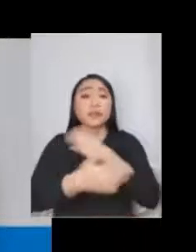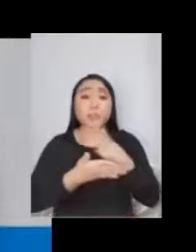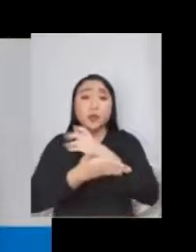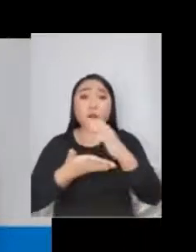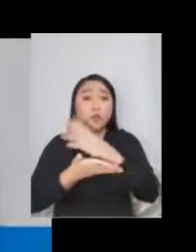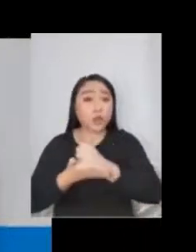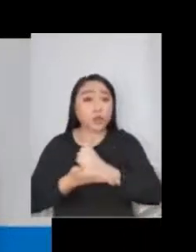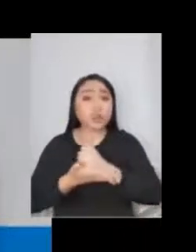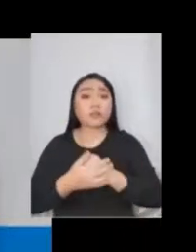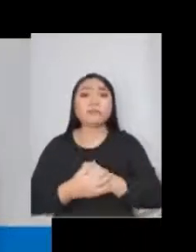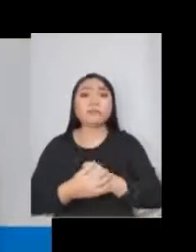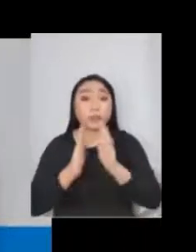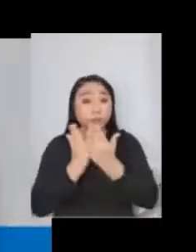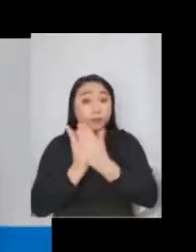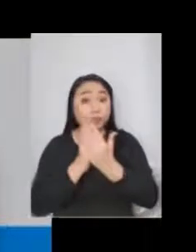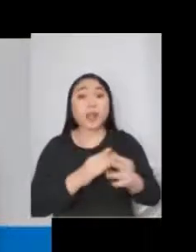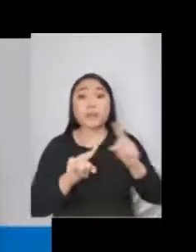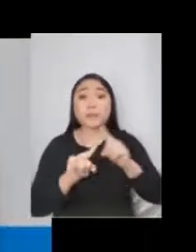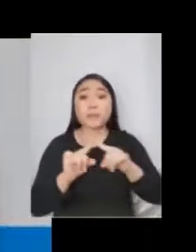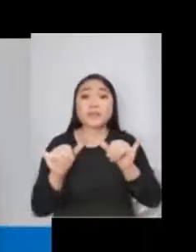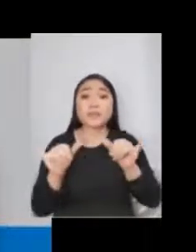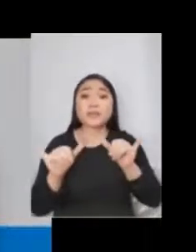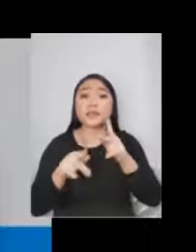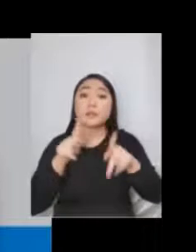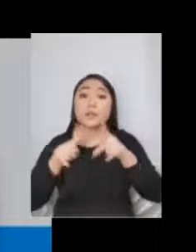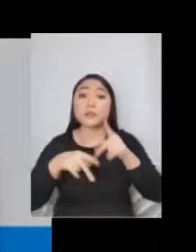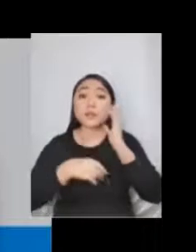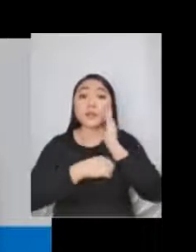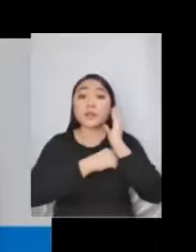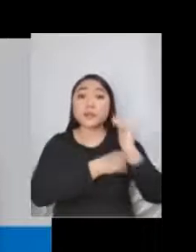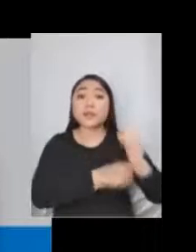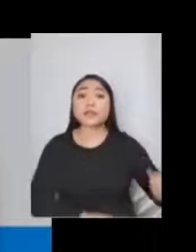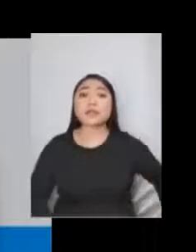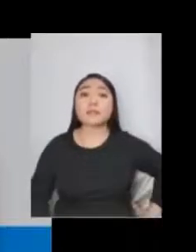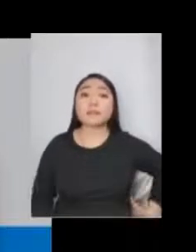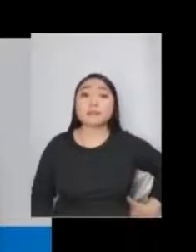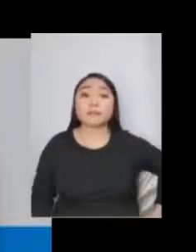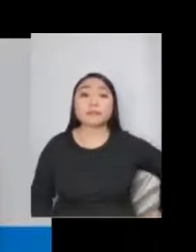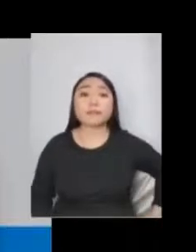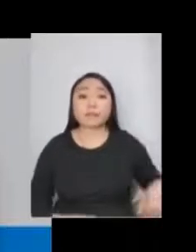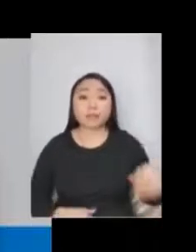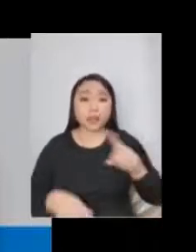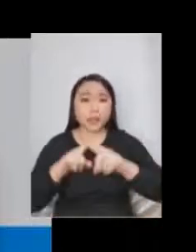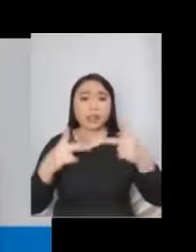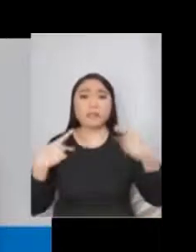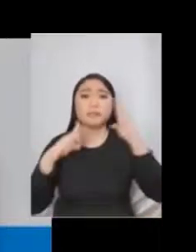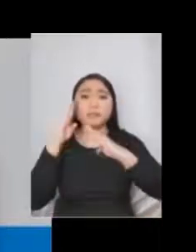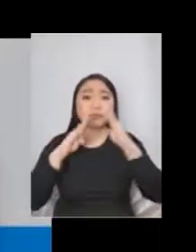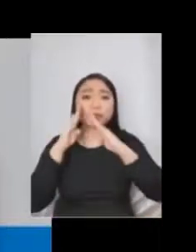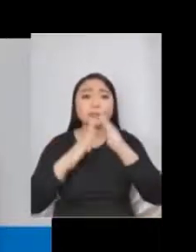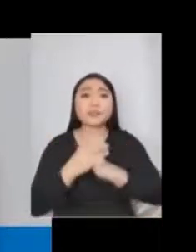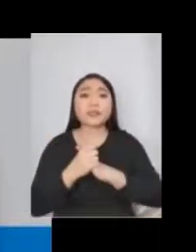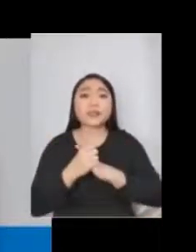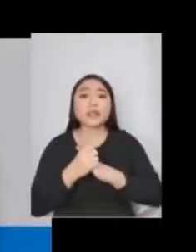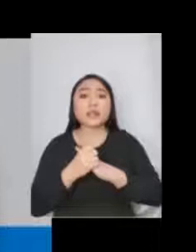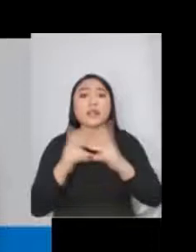continuously improving not only our collections, but our client library experience as well. Kaya